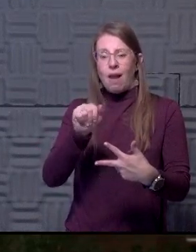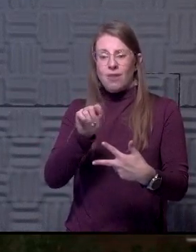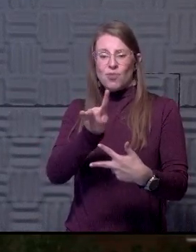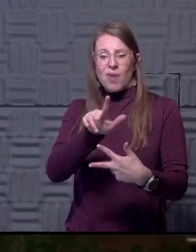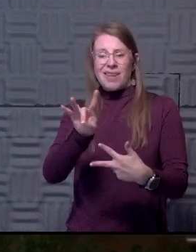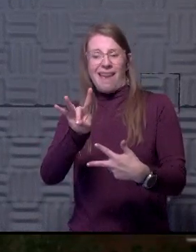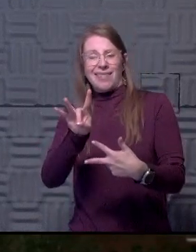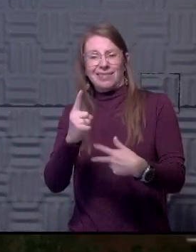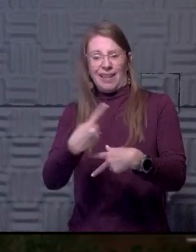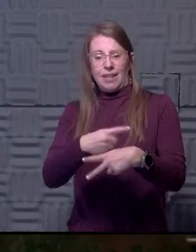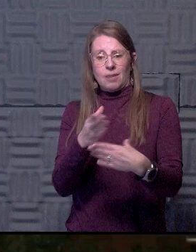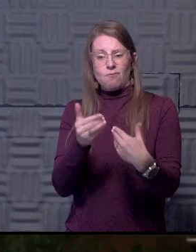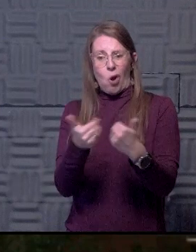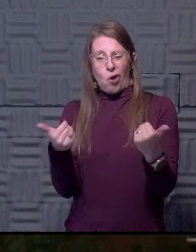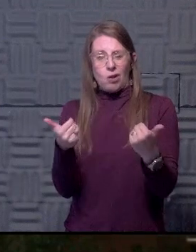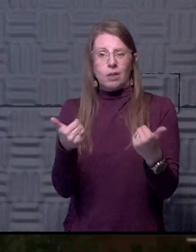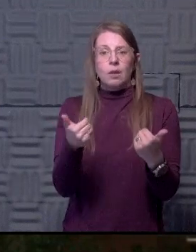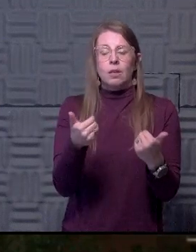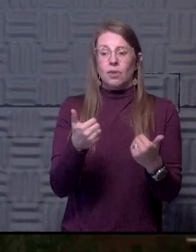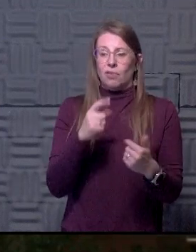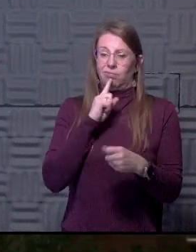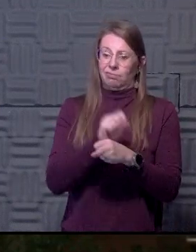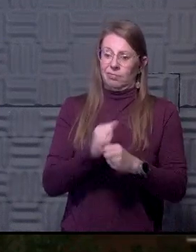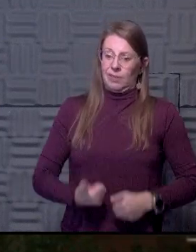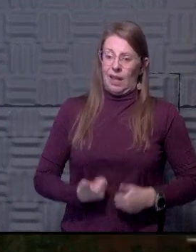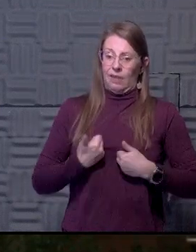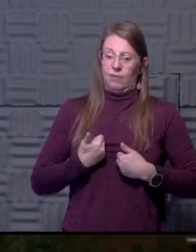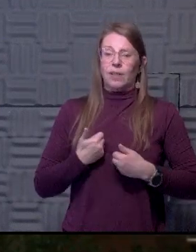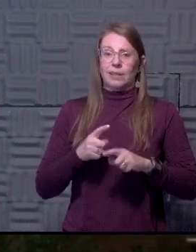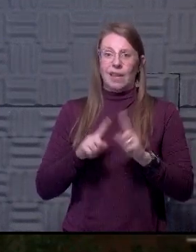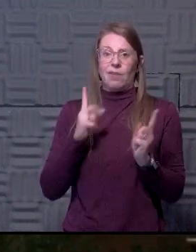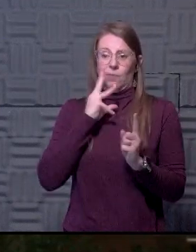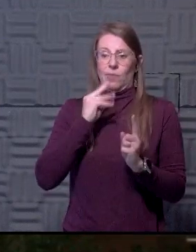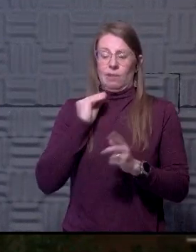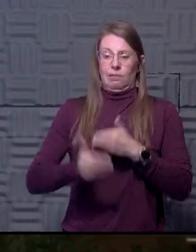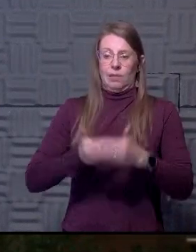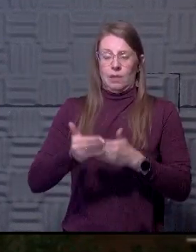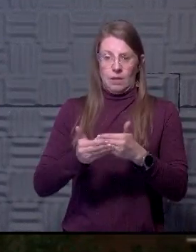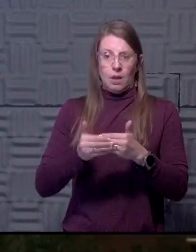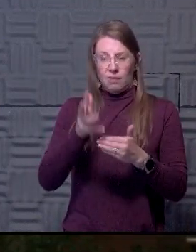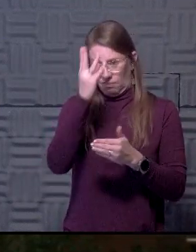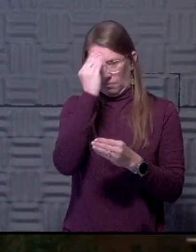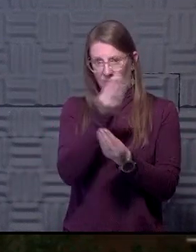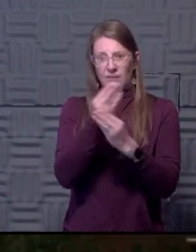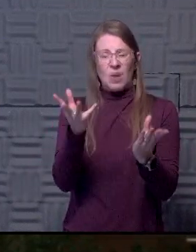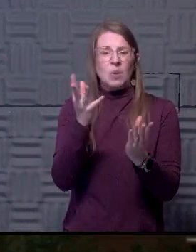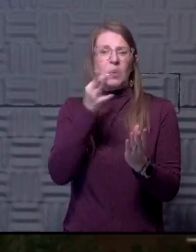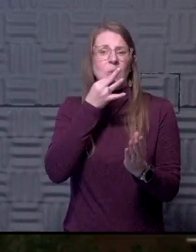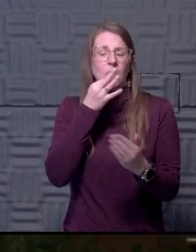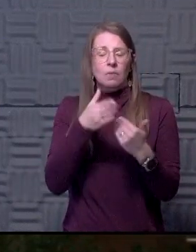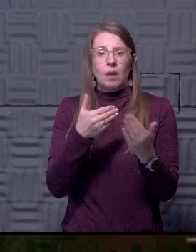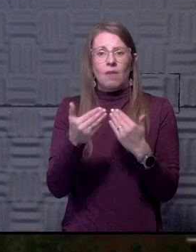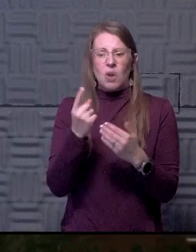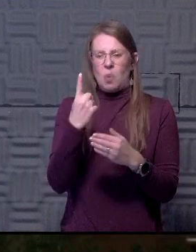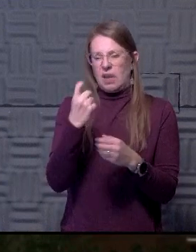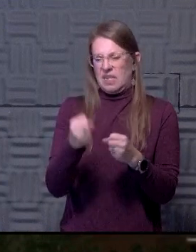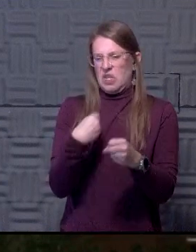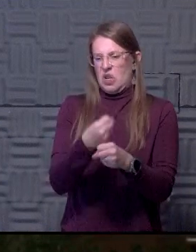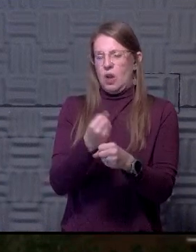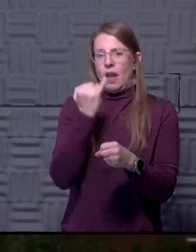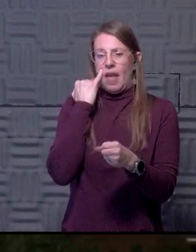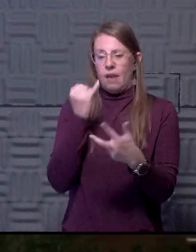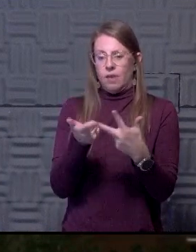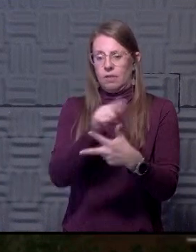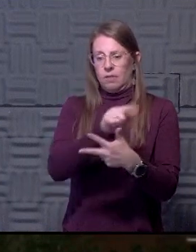that in life, people are going to do things differently. So that information will be coming, and we will let you know probably within a year whether these products